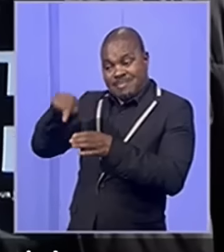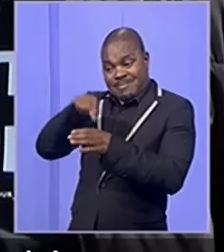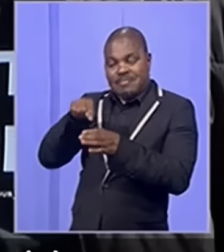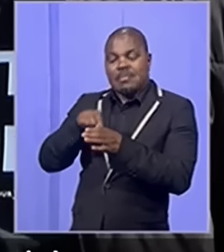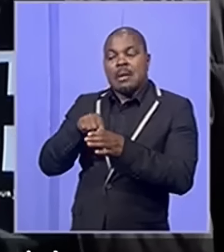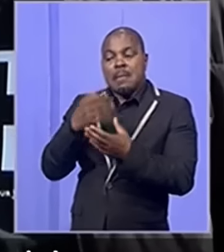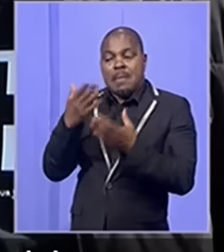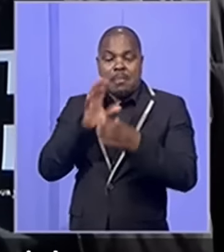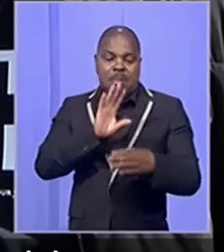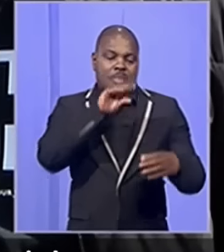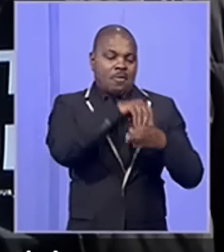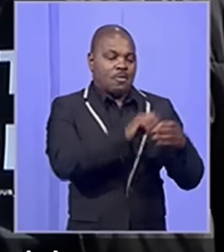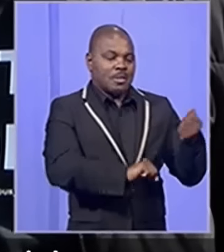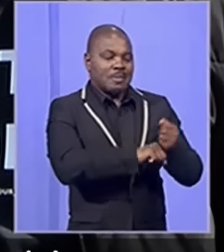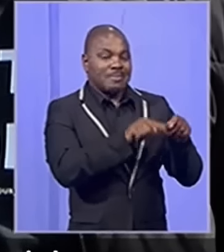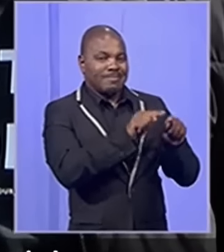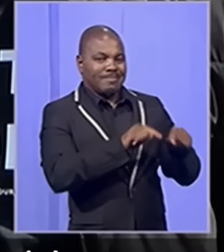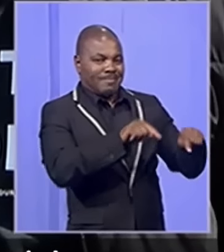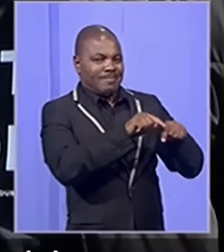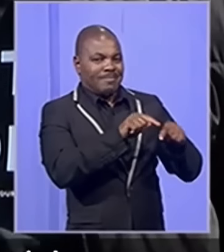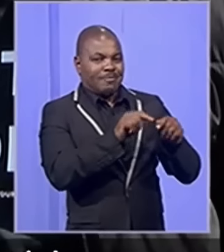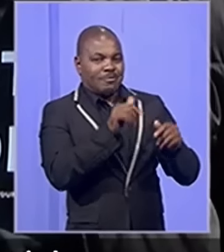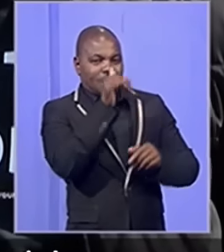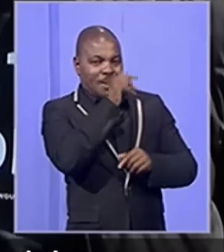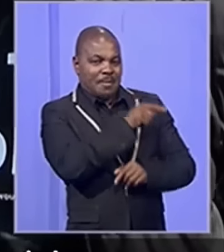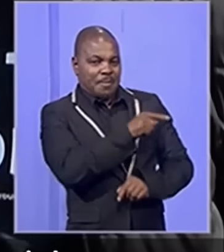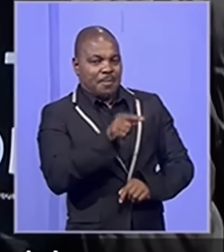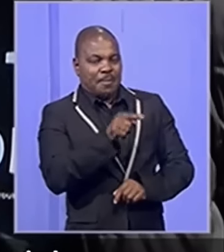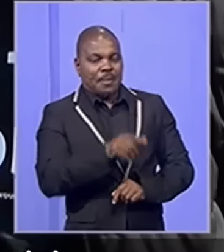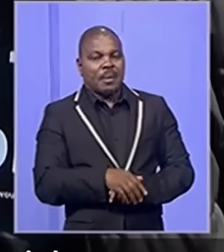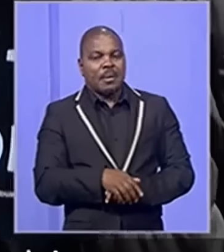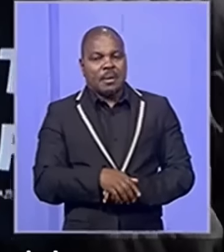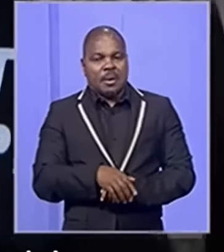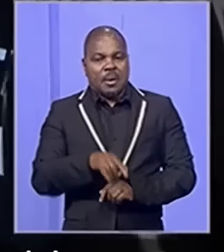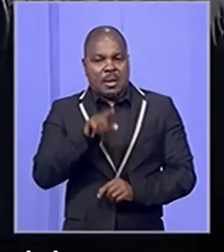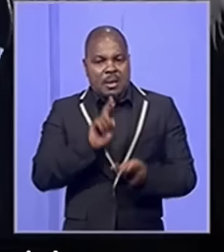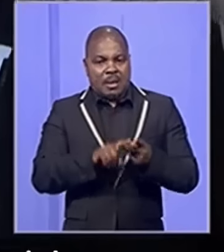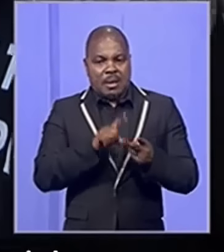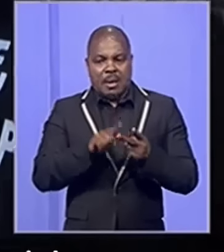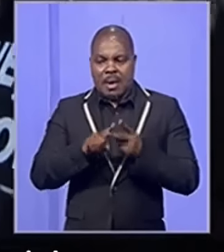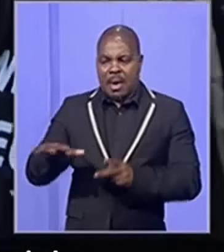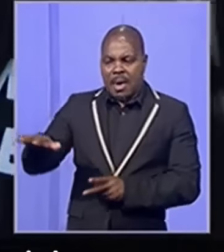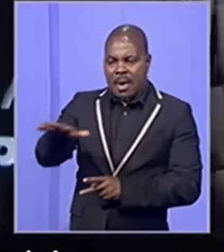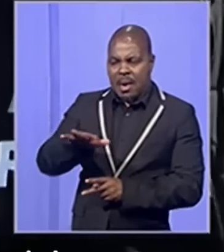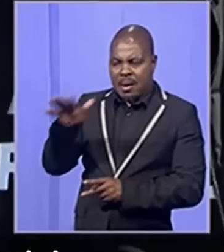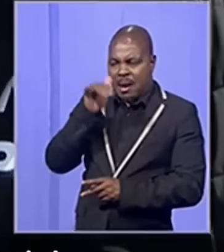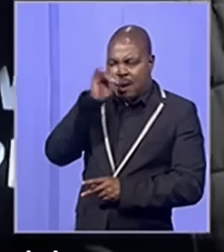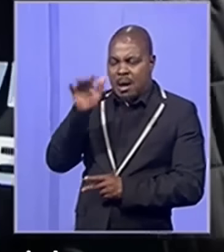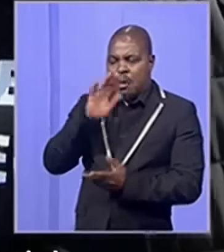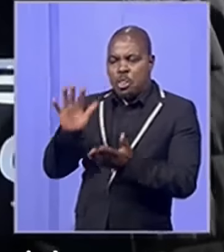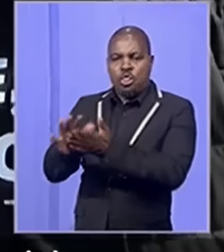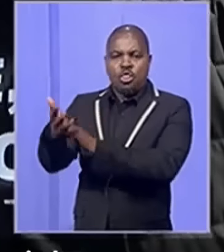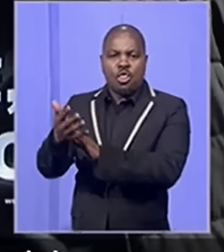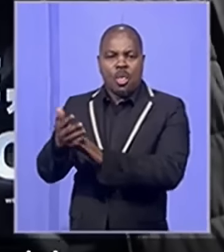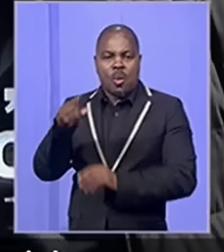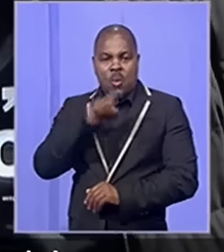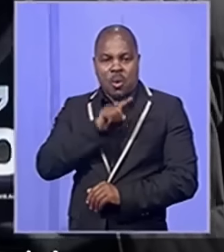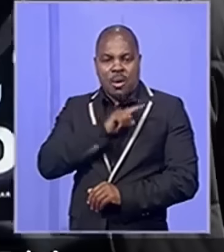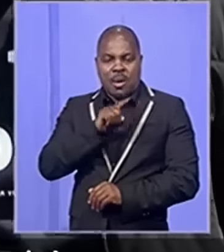in this crime by, to a certain extent, contaminated the scene, because it's the police, by the way, who brought back